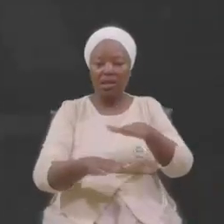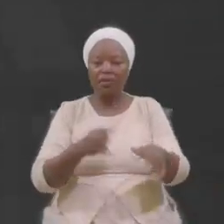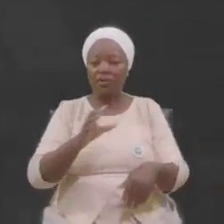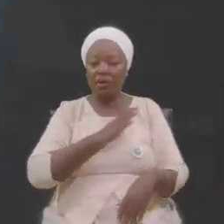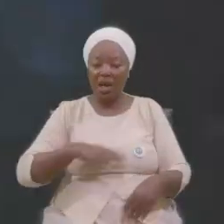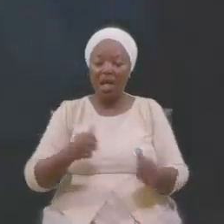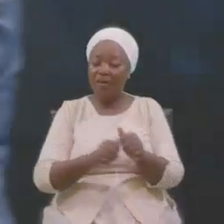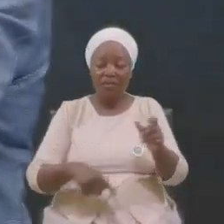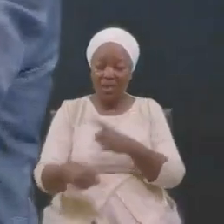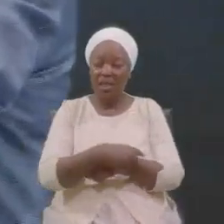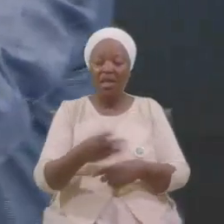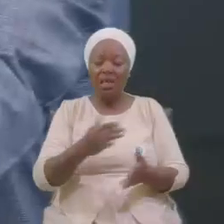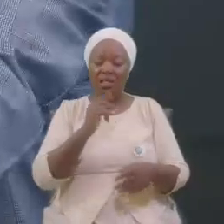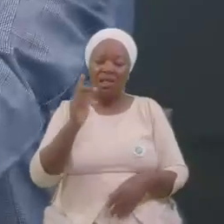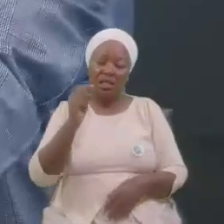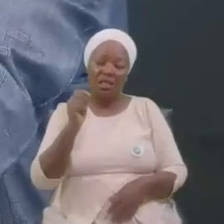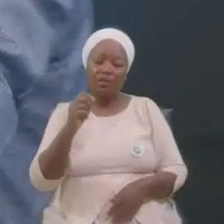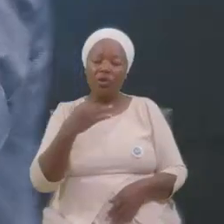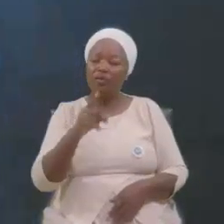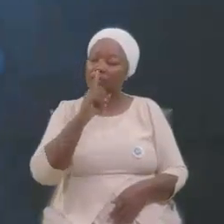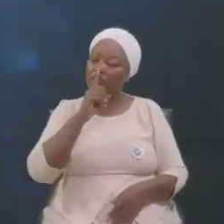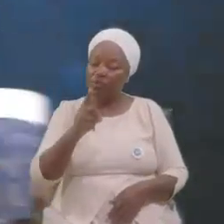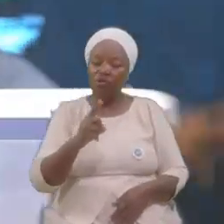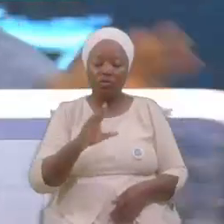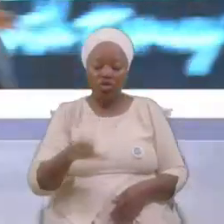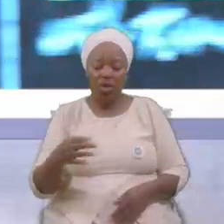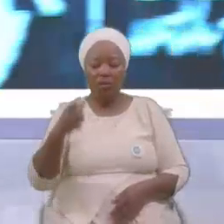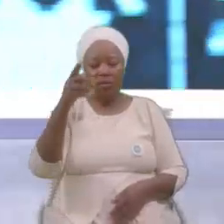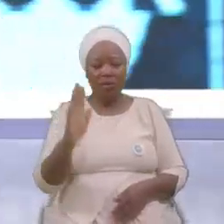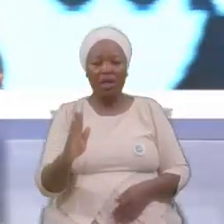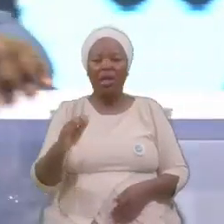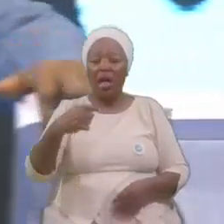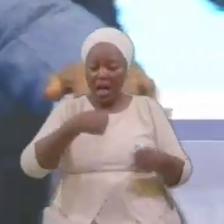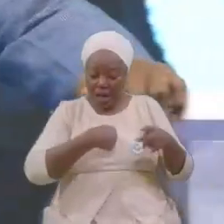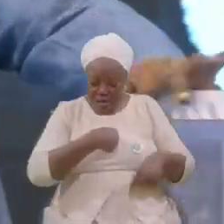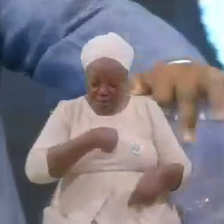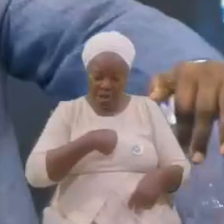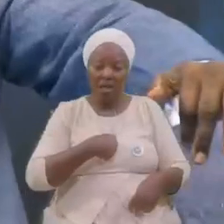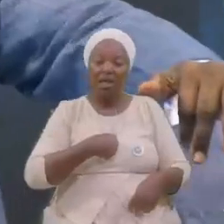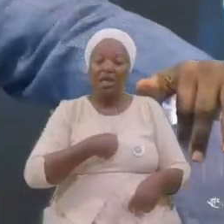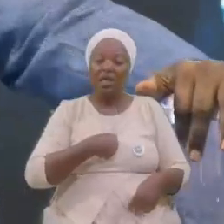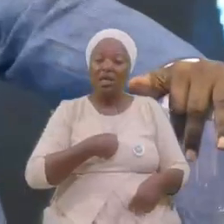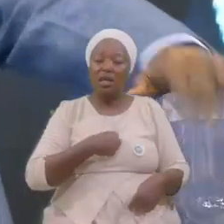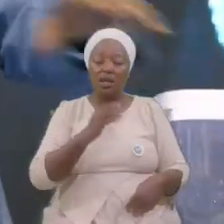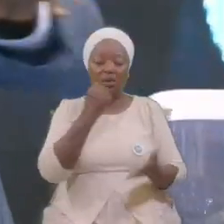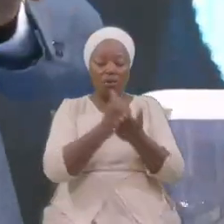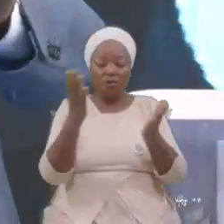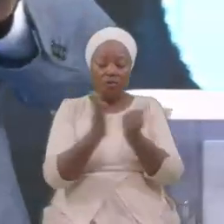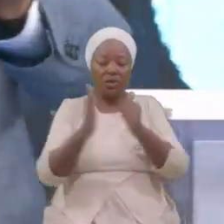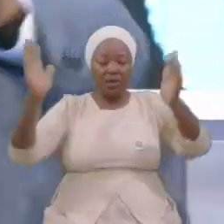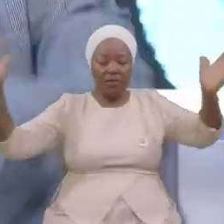is a testimony of a real child of God. I am crucified with